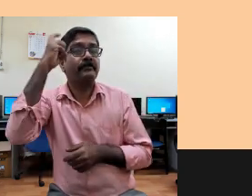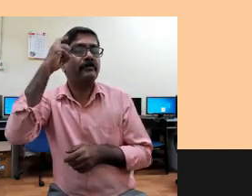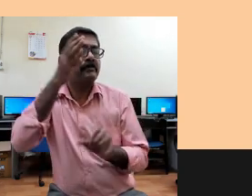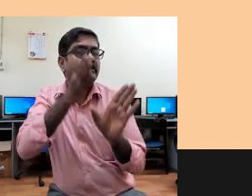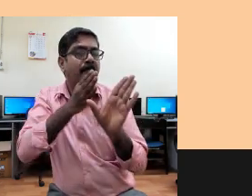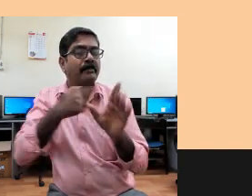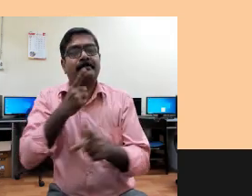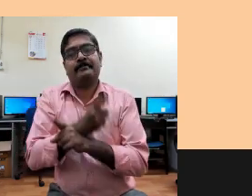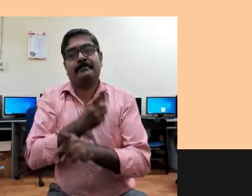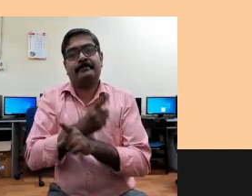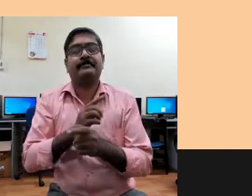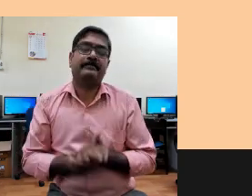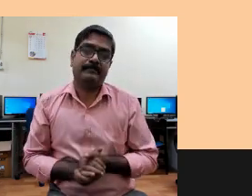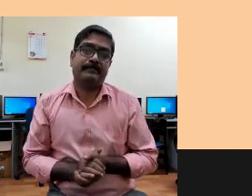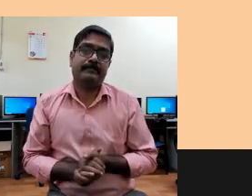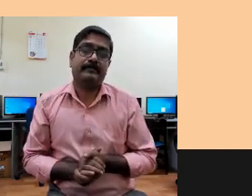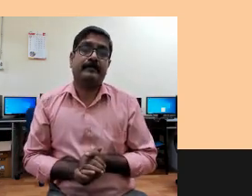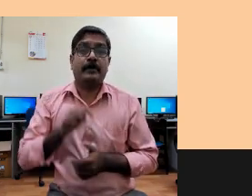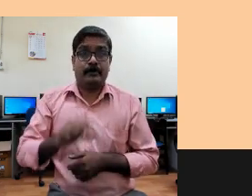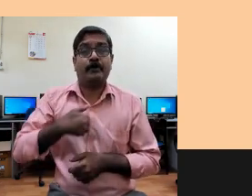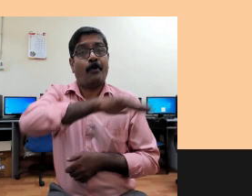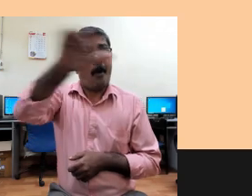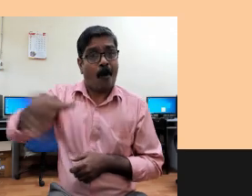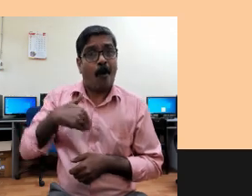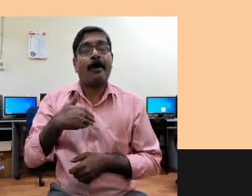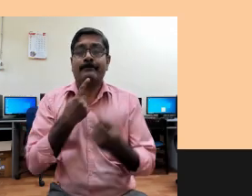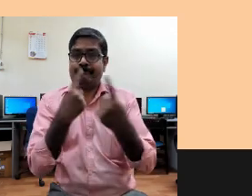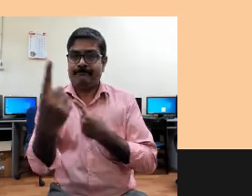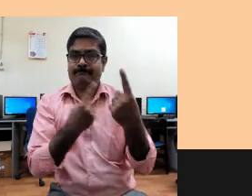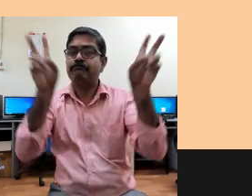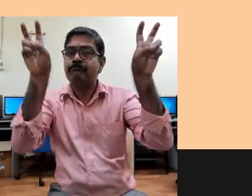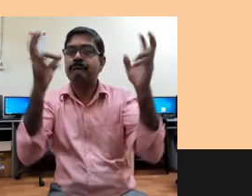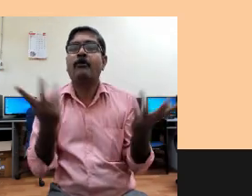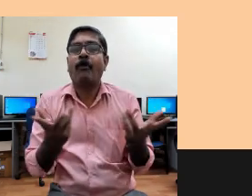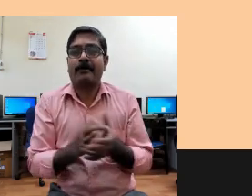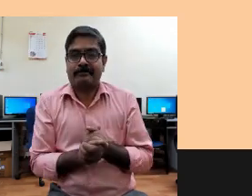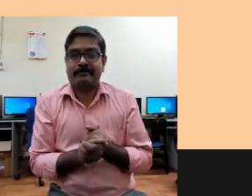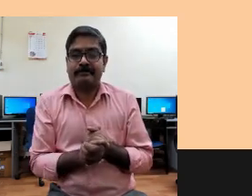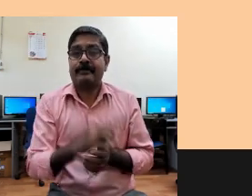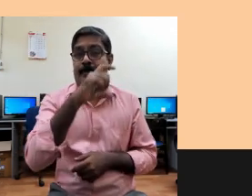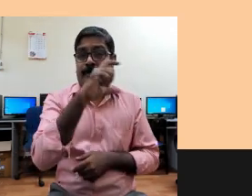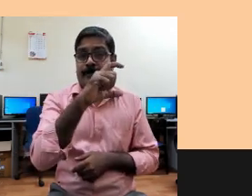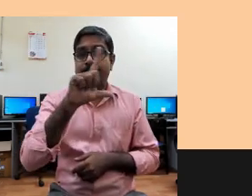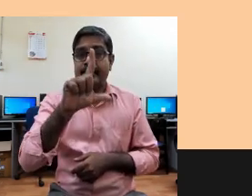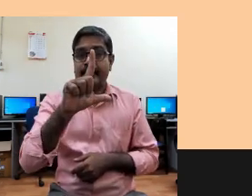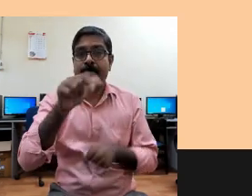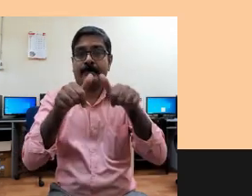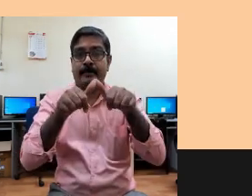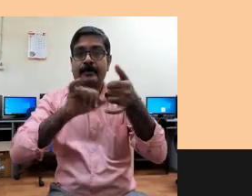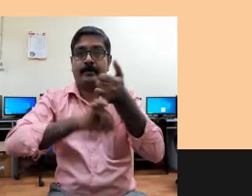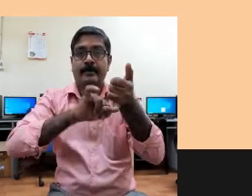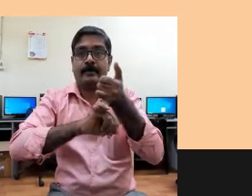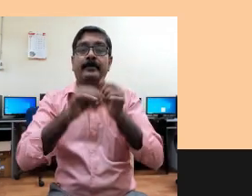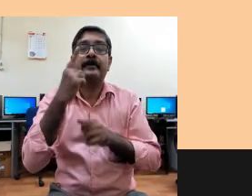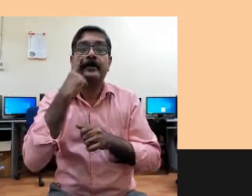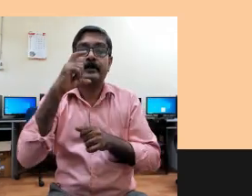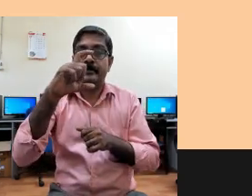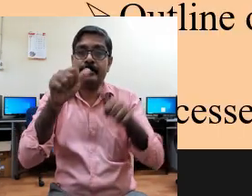Speech and Hearing Disabilities, Viziantal, Mumbai. Today, we will be covering the topic of classical